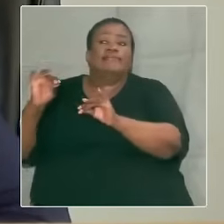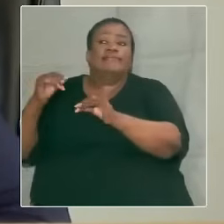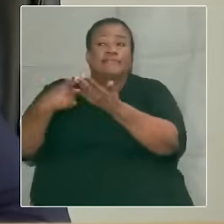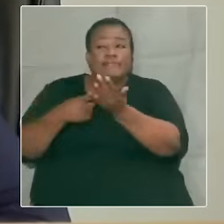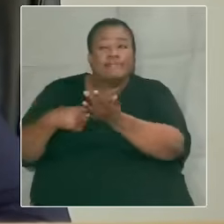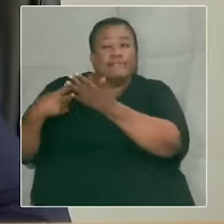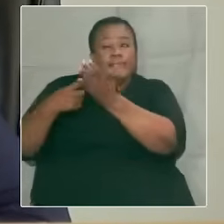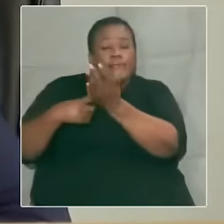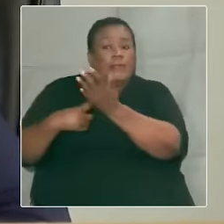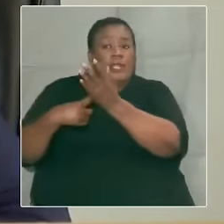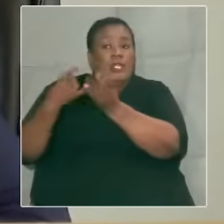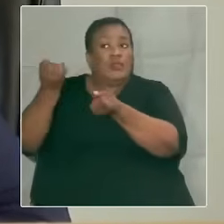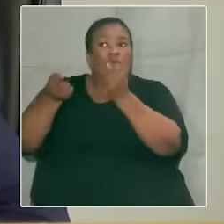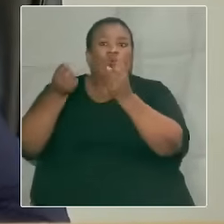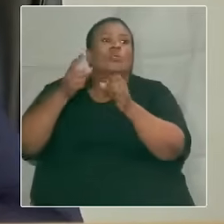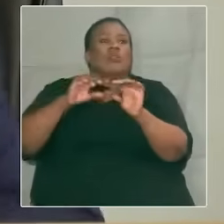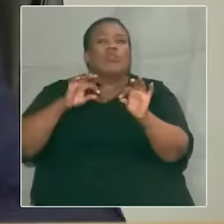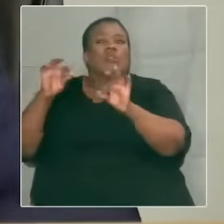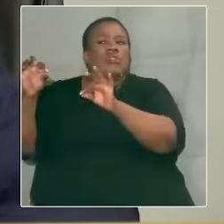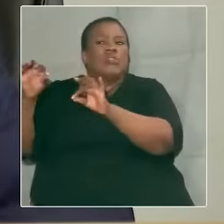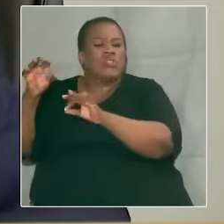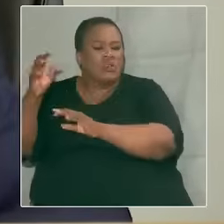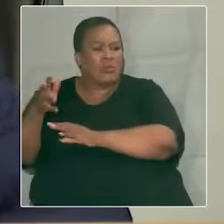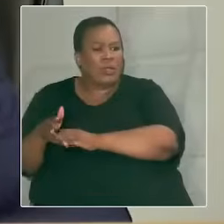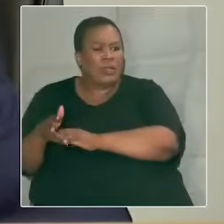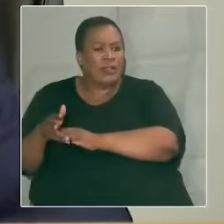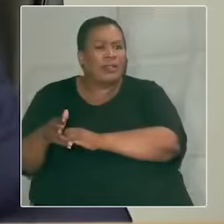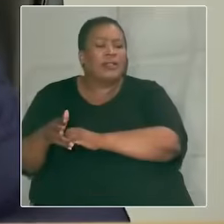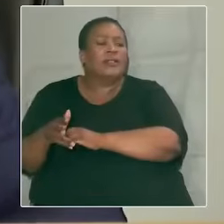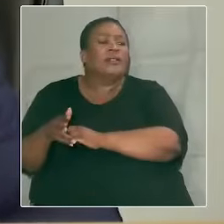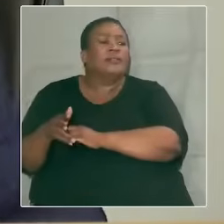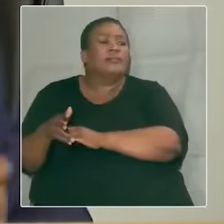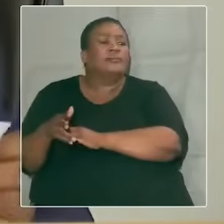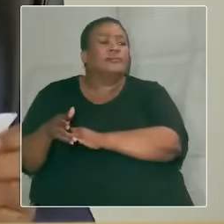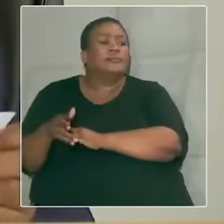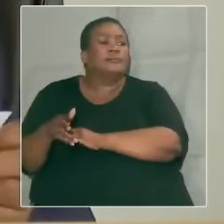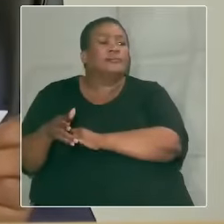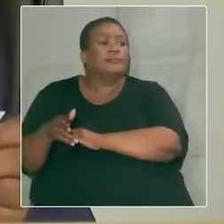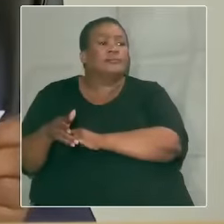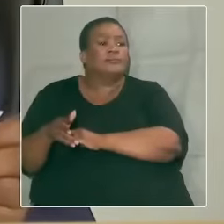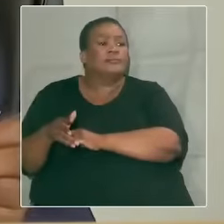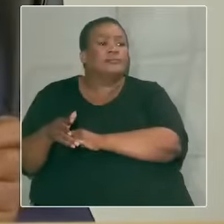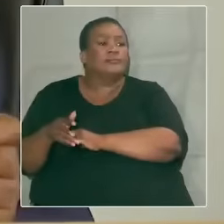also take into account that, I think it was